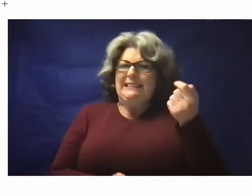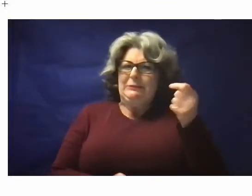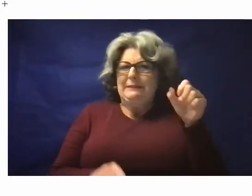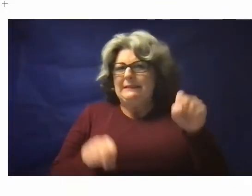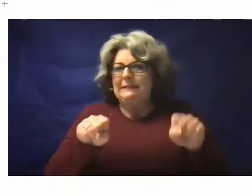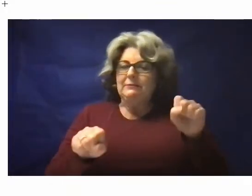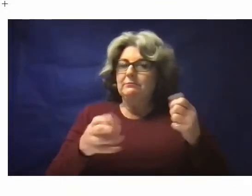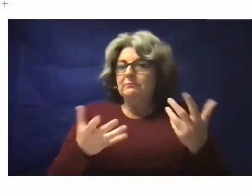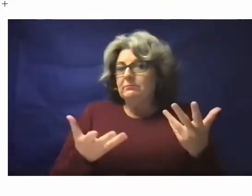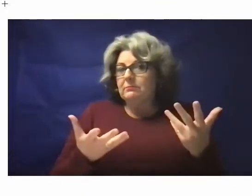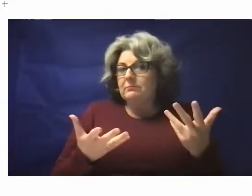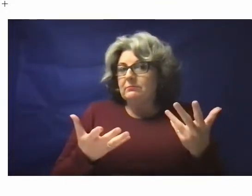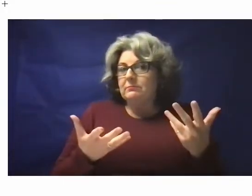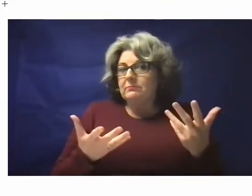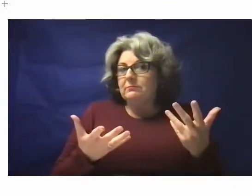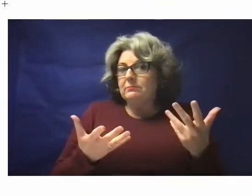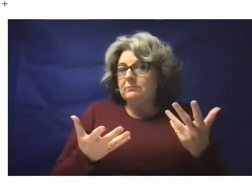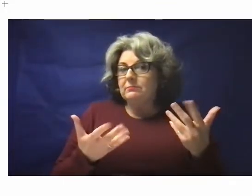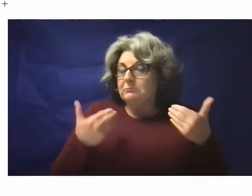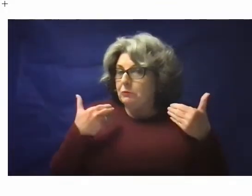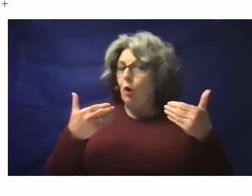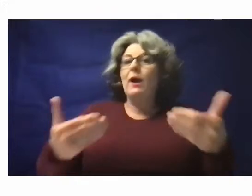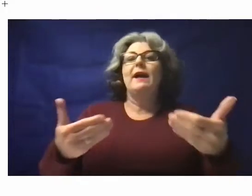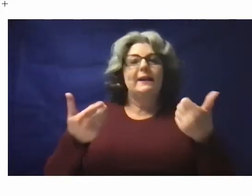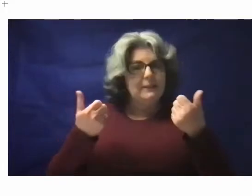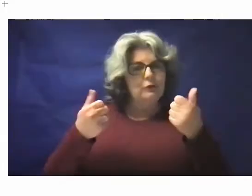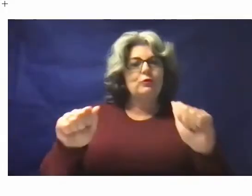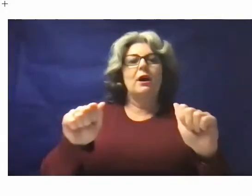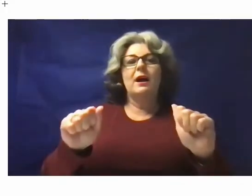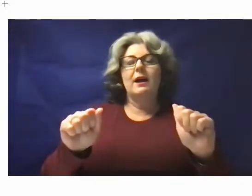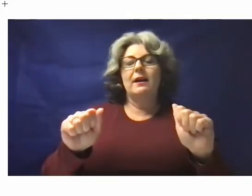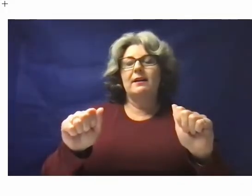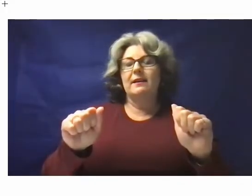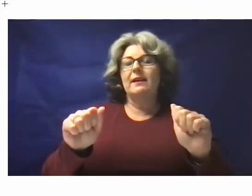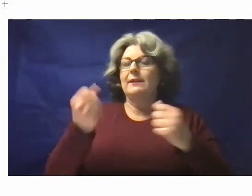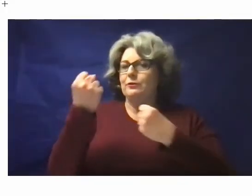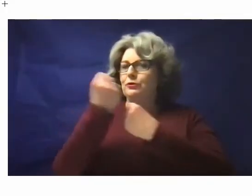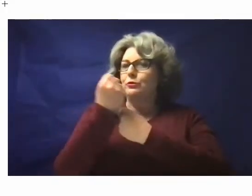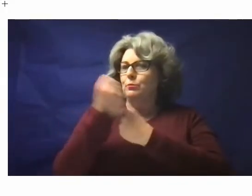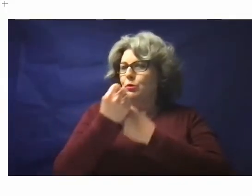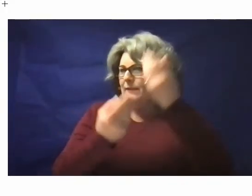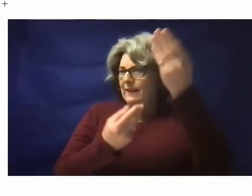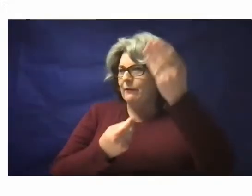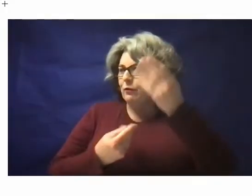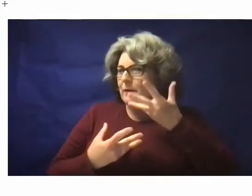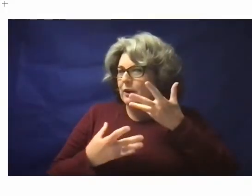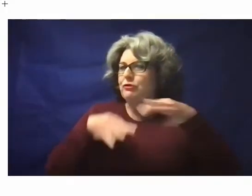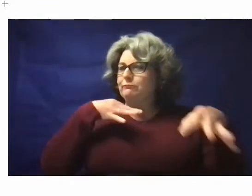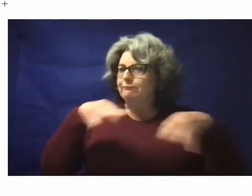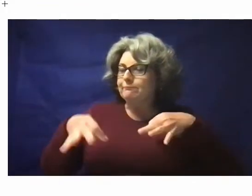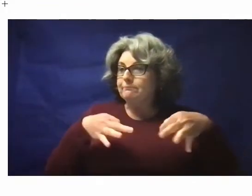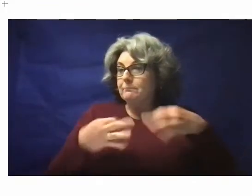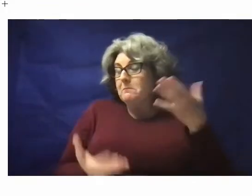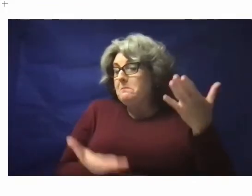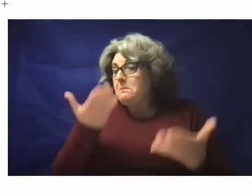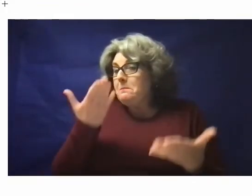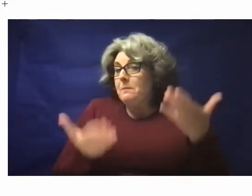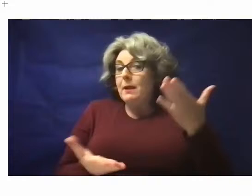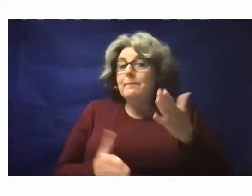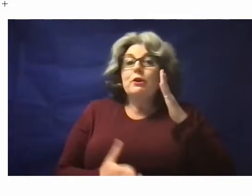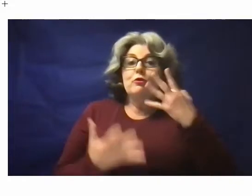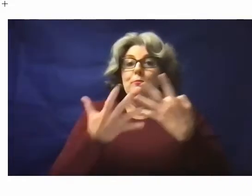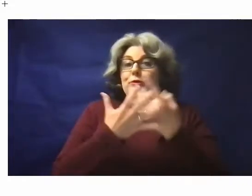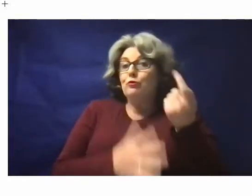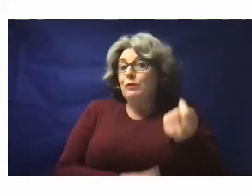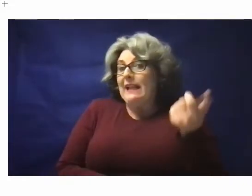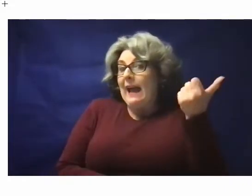say go for it and provide as much information as possible. And it is still a possibility that you would be screened out by